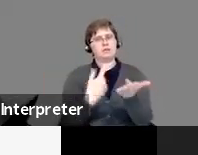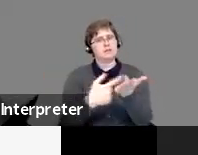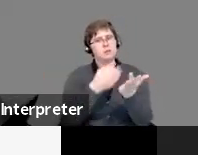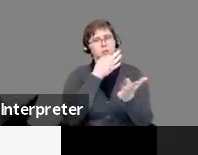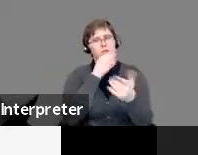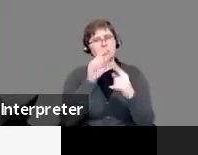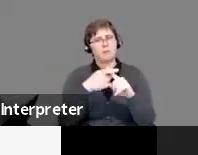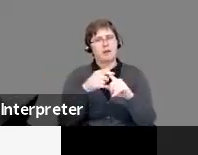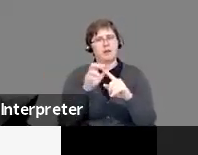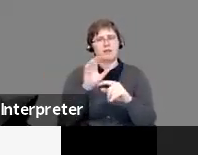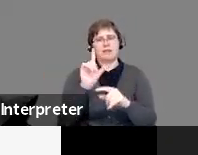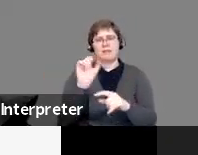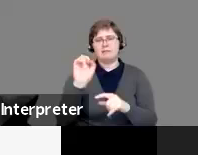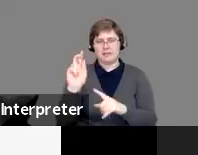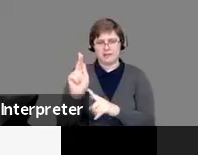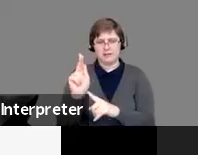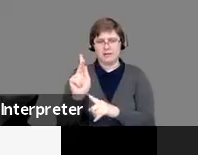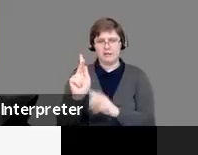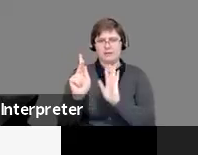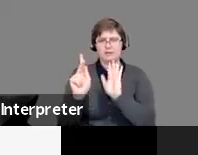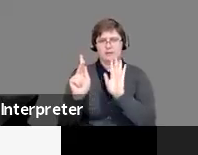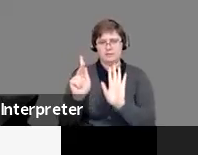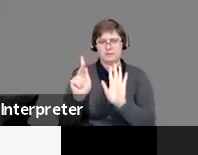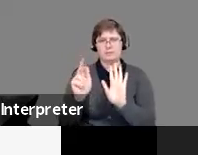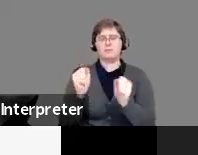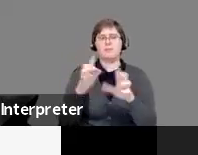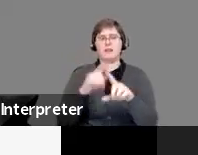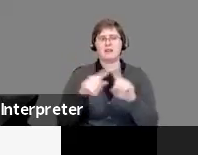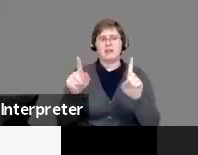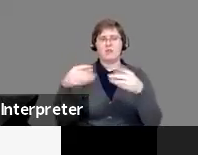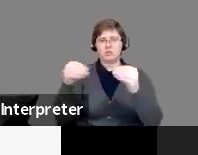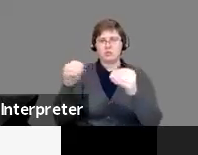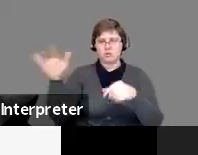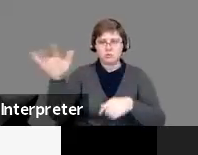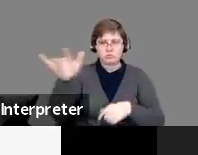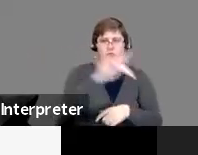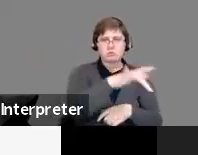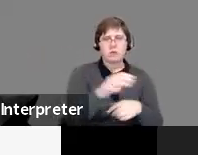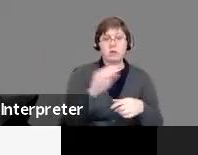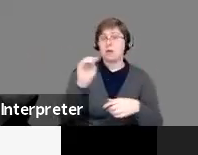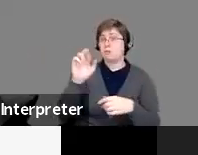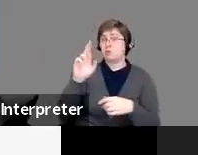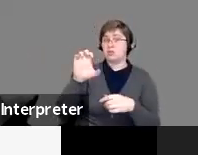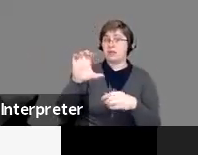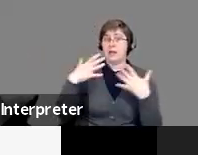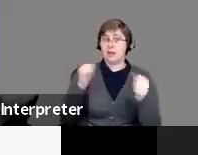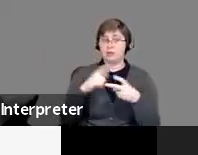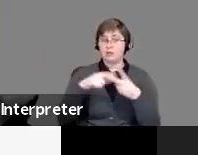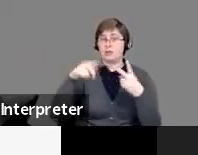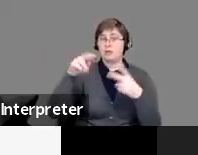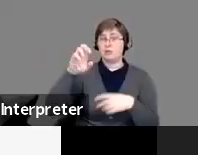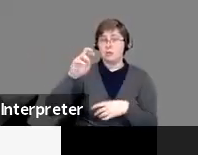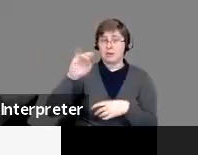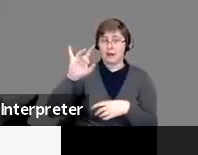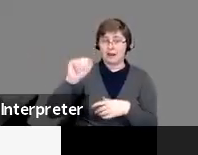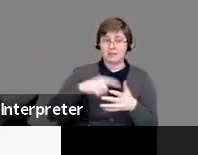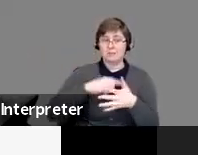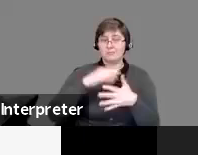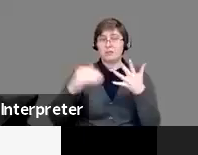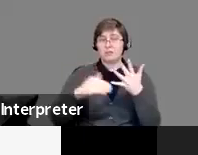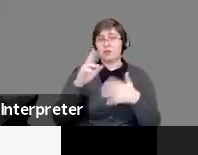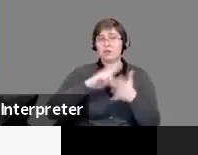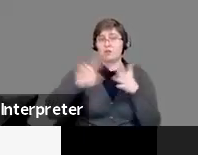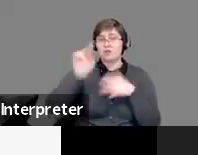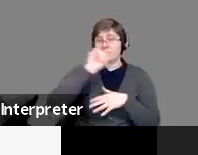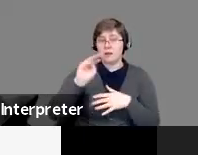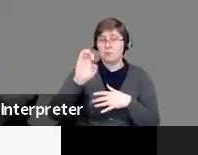the link, there's a number of different Krogers in the community. Mercy Health, ProMedica, University of Toledo Medical Center, and